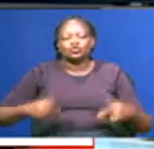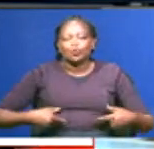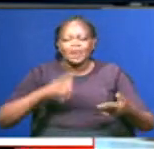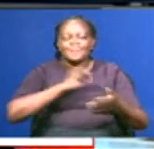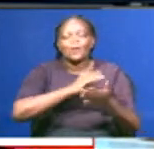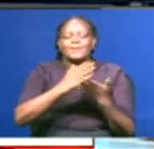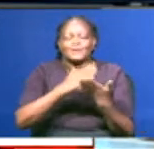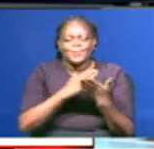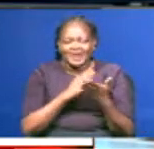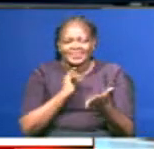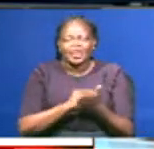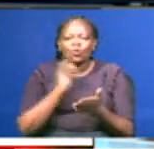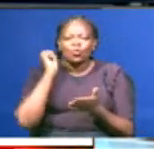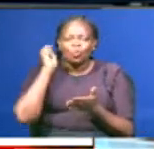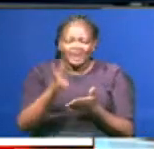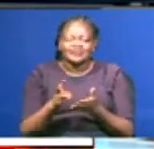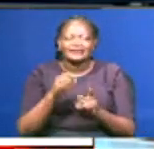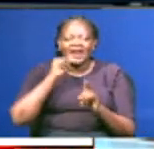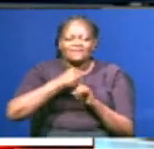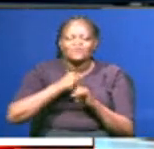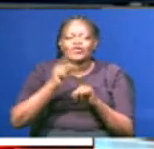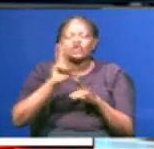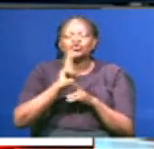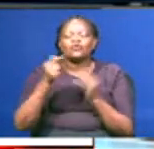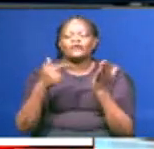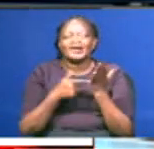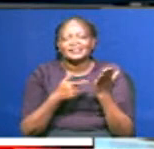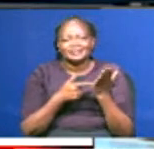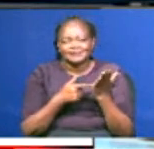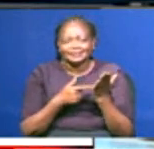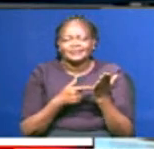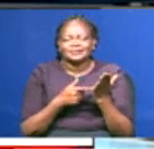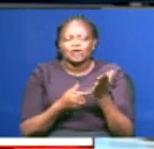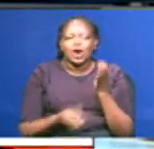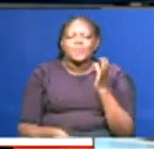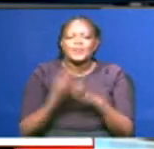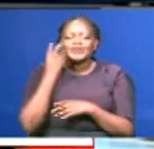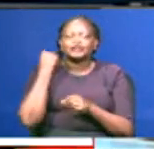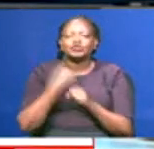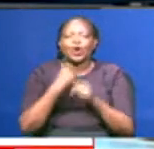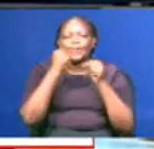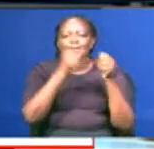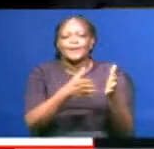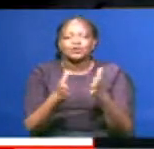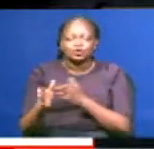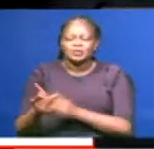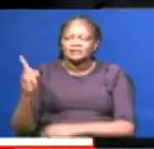program that will advocate for the use of ICT in creation of job opportunities.